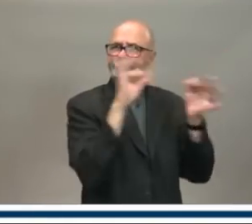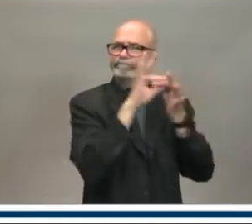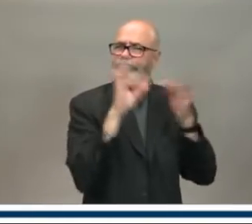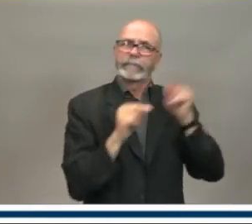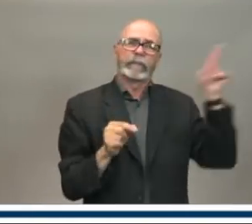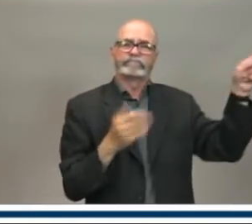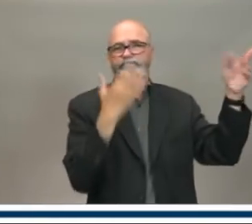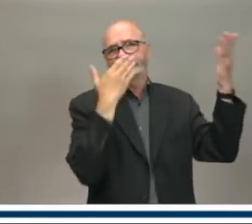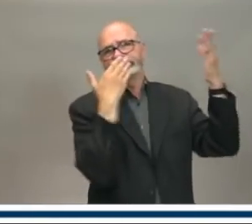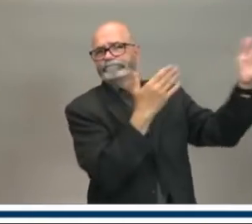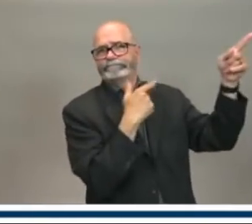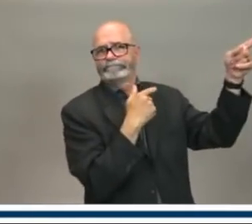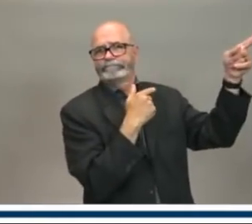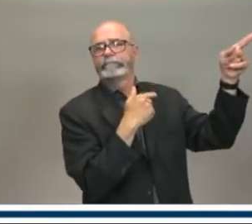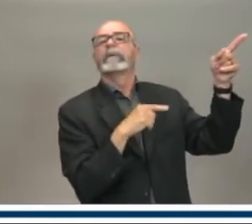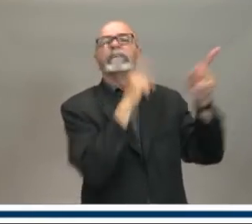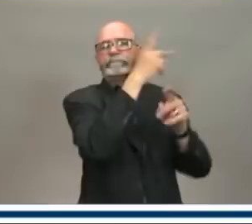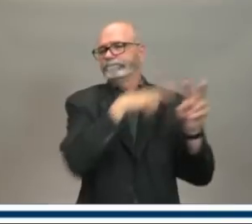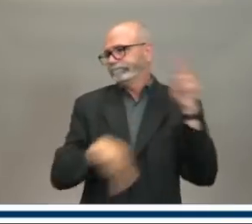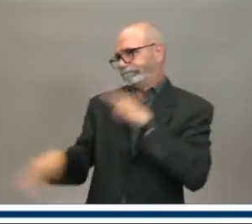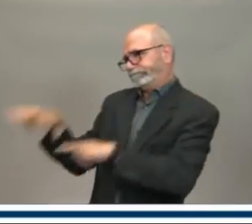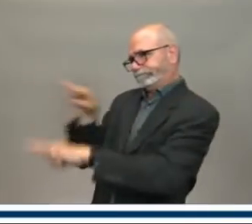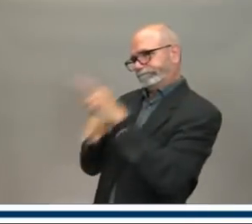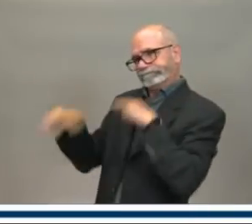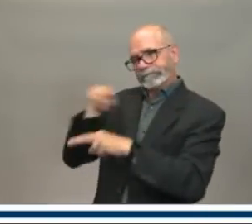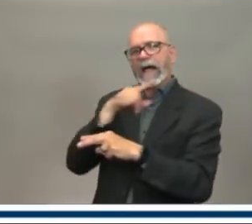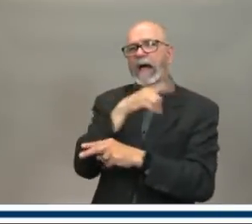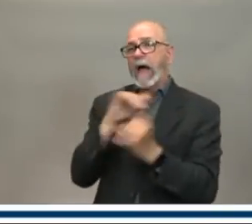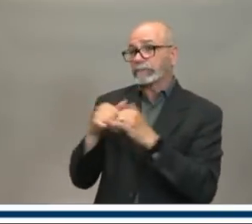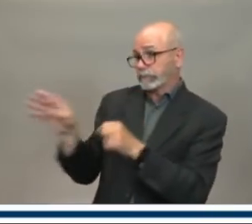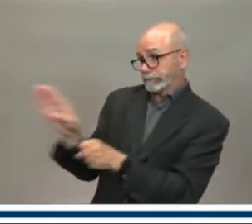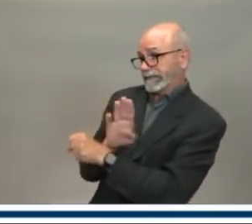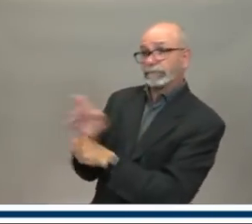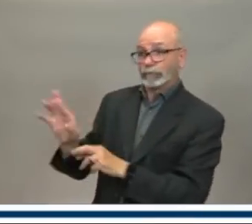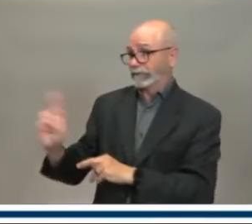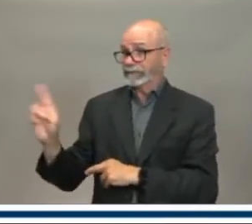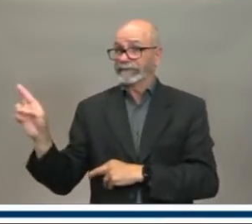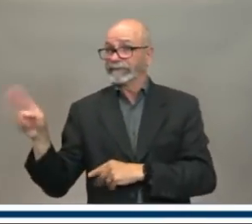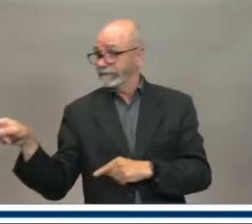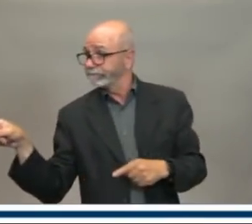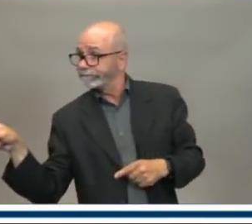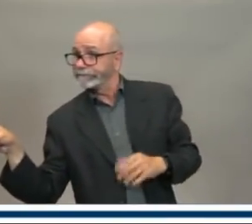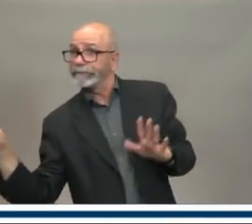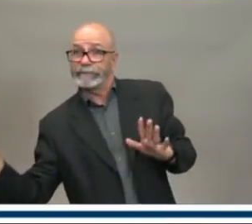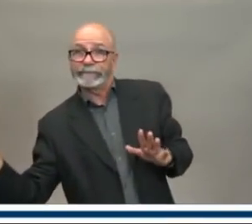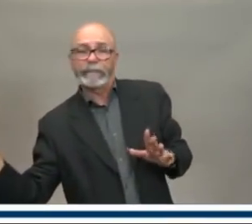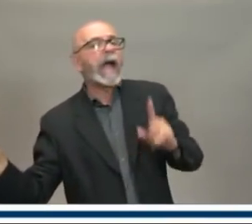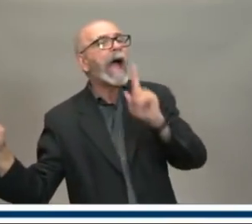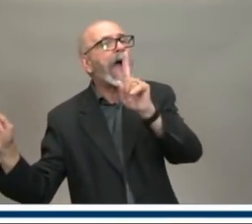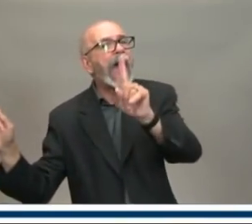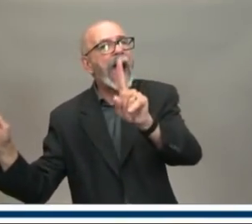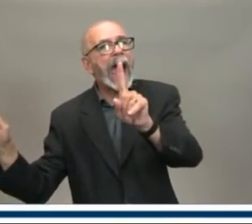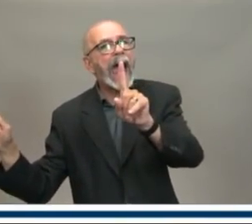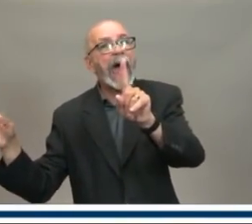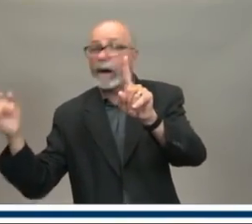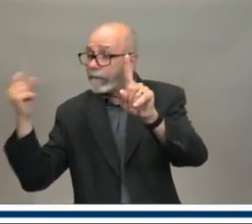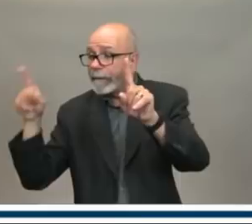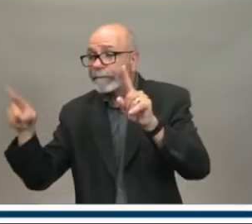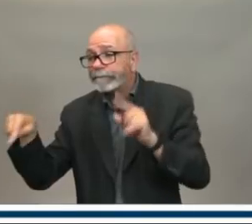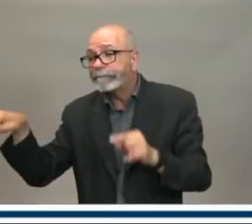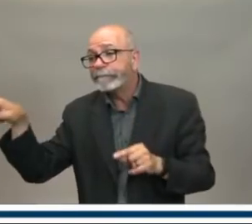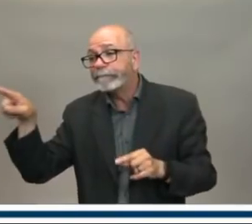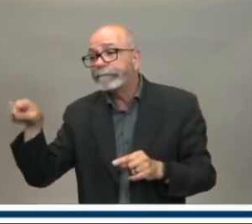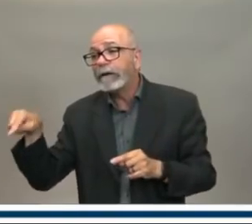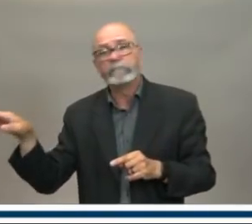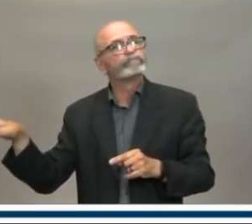ensure that their businesses are ready to go. So let me reassure all Nova Scotians, we're not